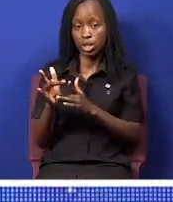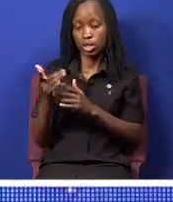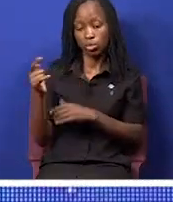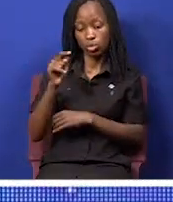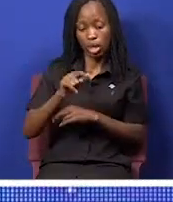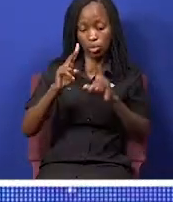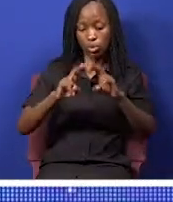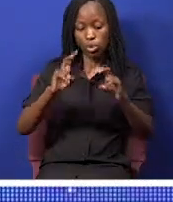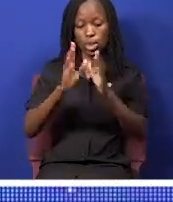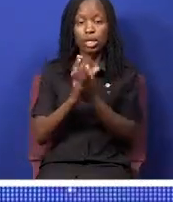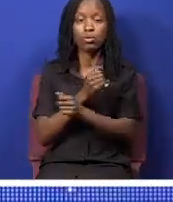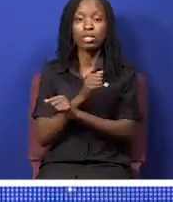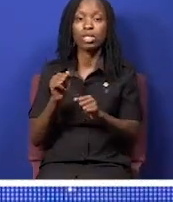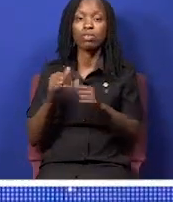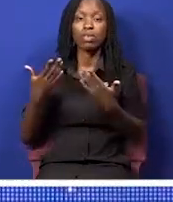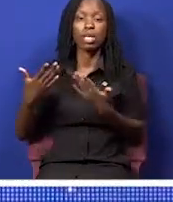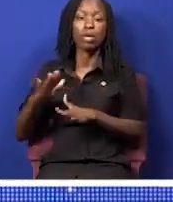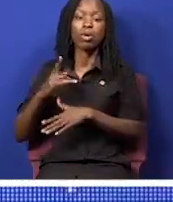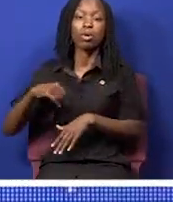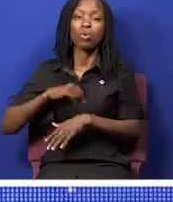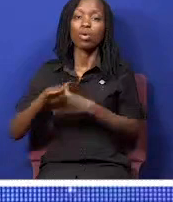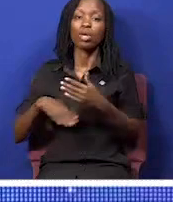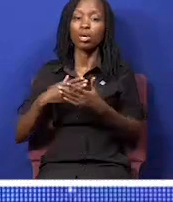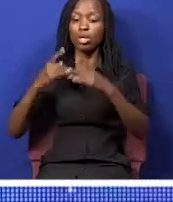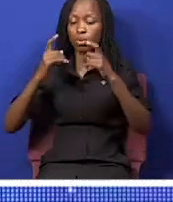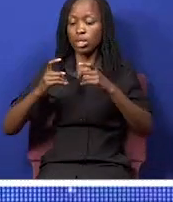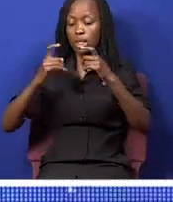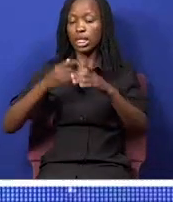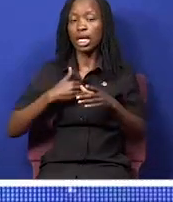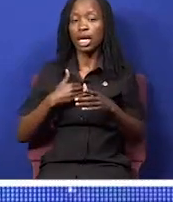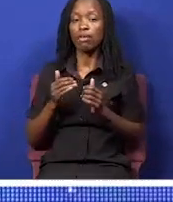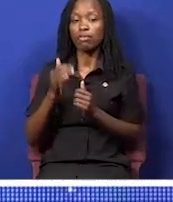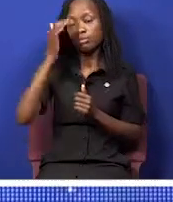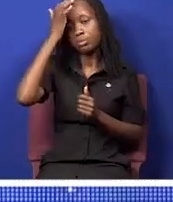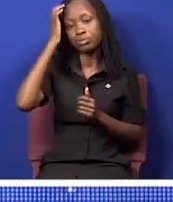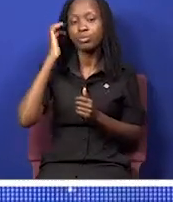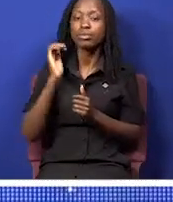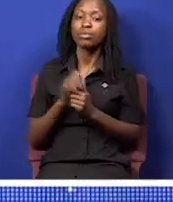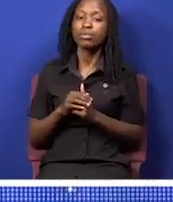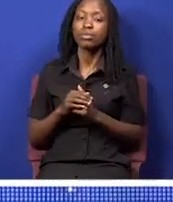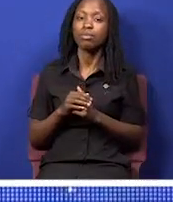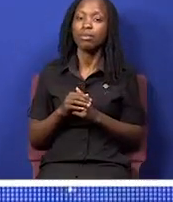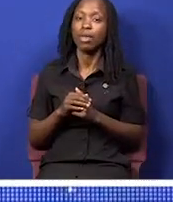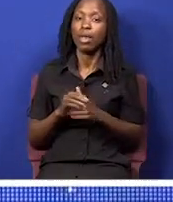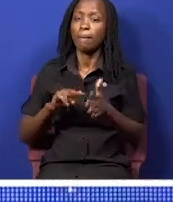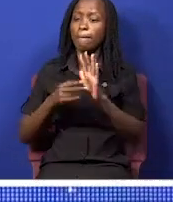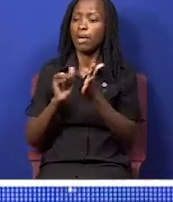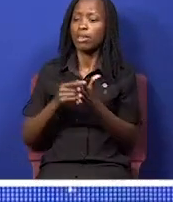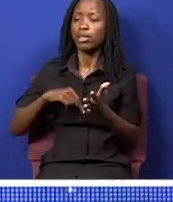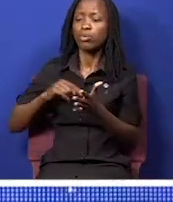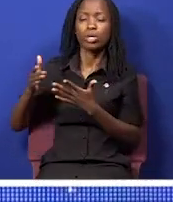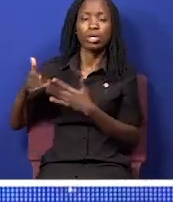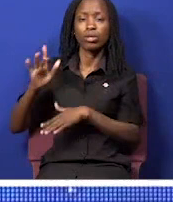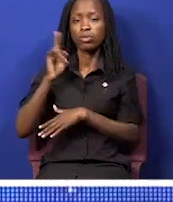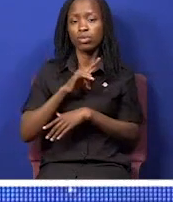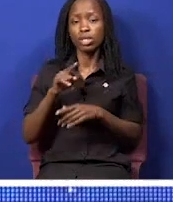to seek and to save the lost. All of us have sinned, and therefore at one time or another, we have been lost. We